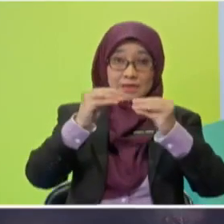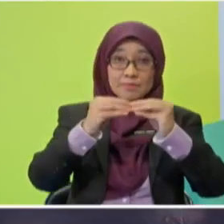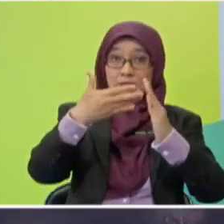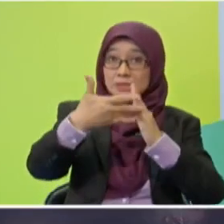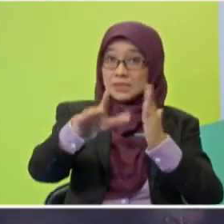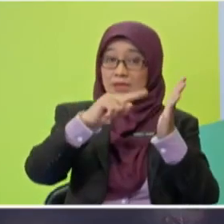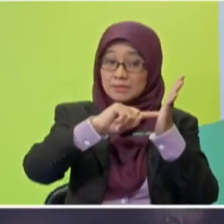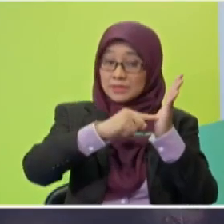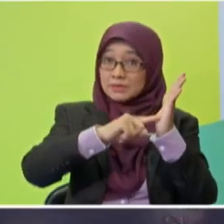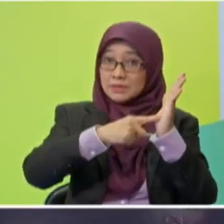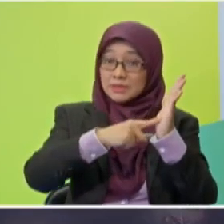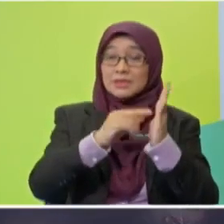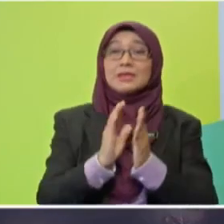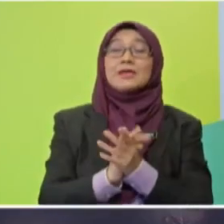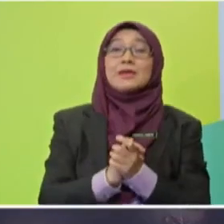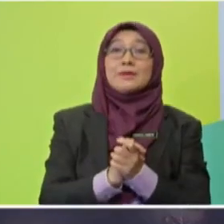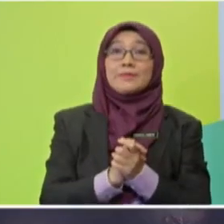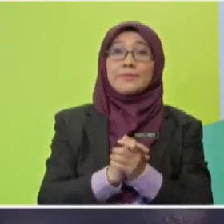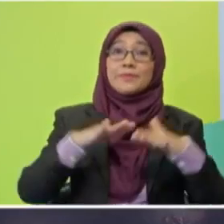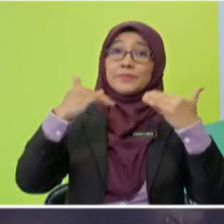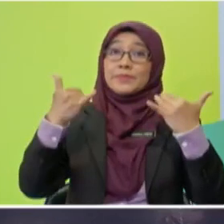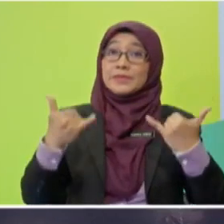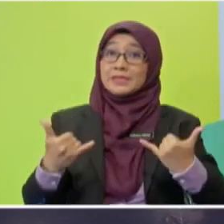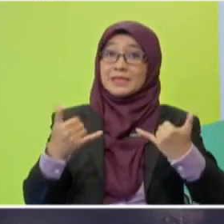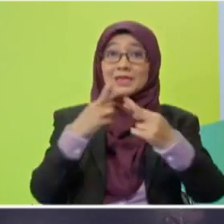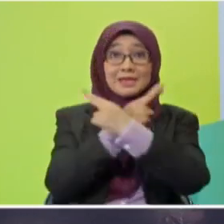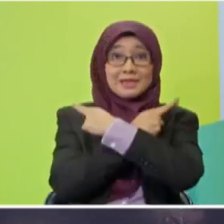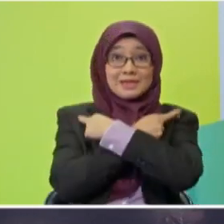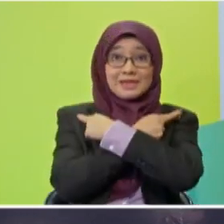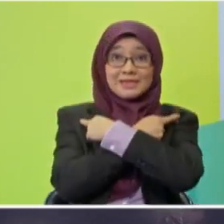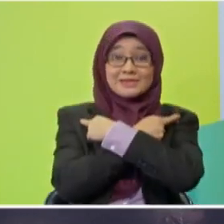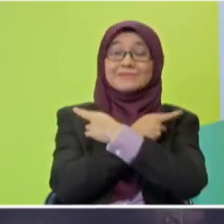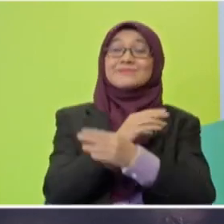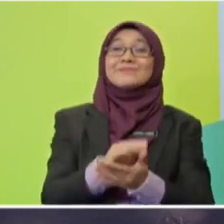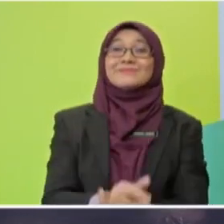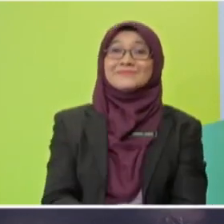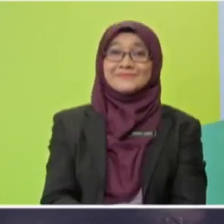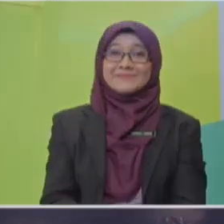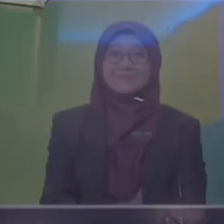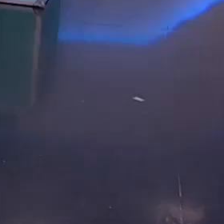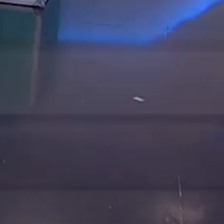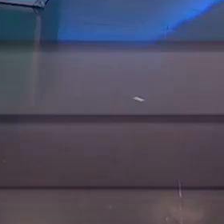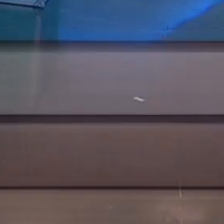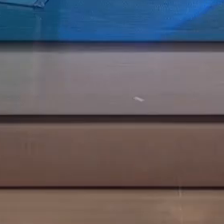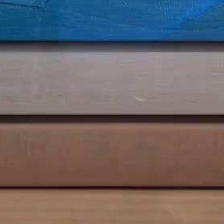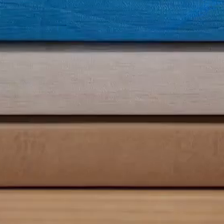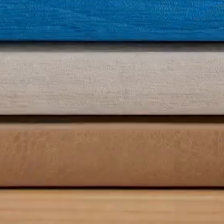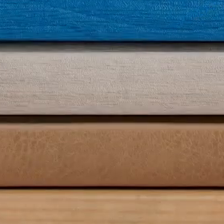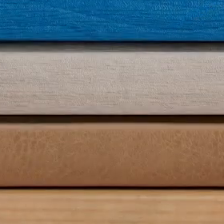are decimals now, but we're going to take just a short break. Make sure you stay tuned with us on DidikTV KPM.